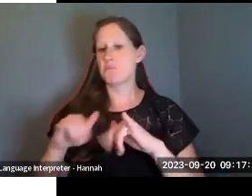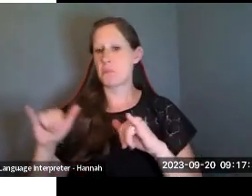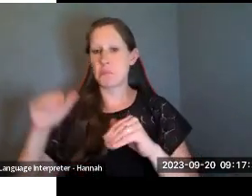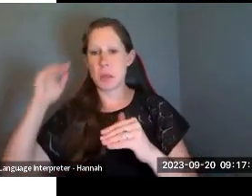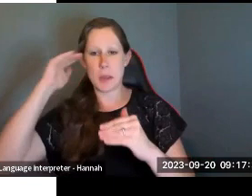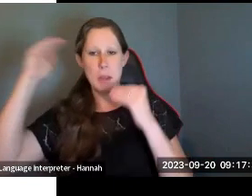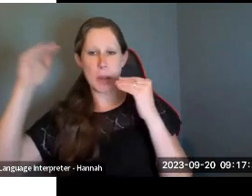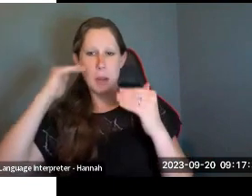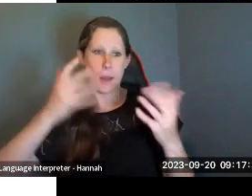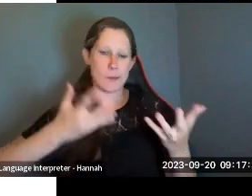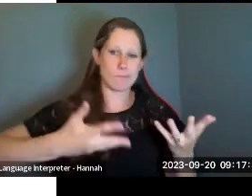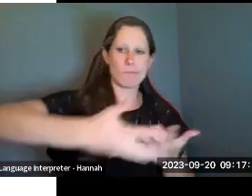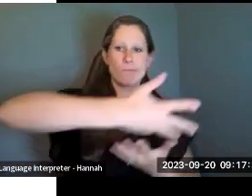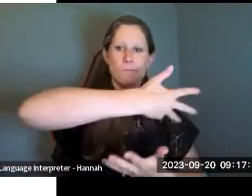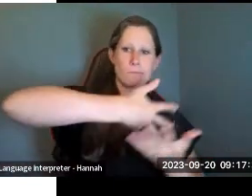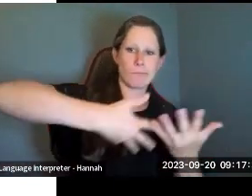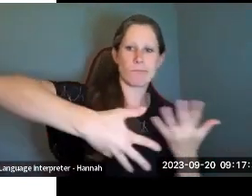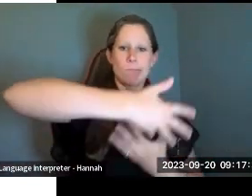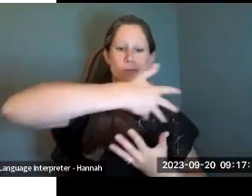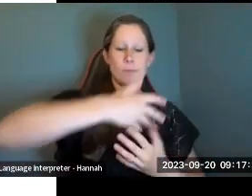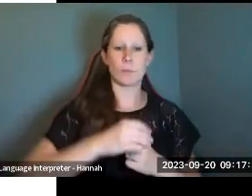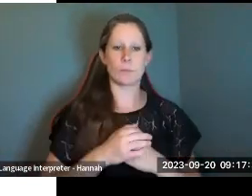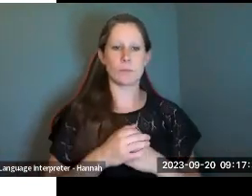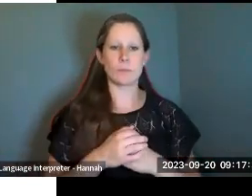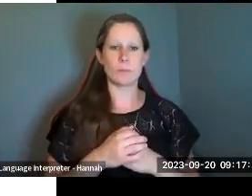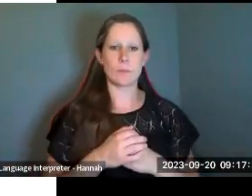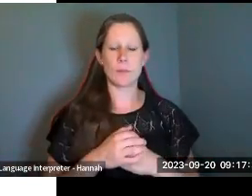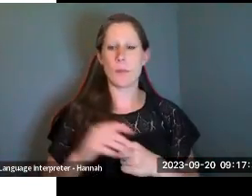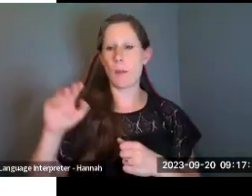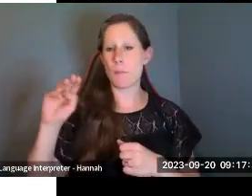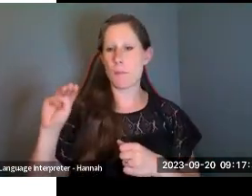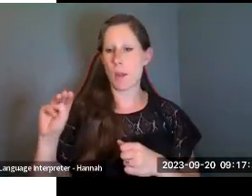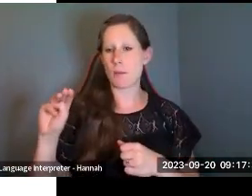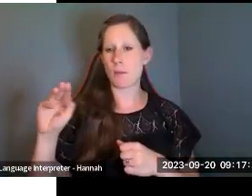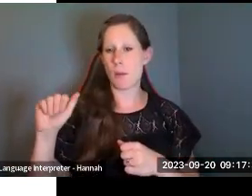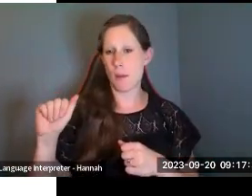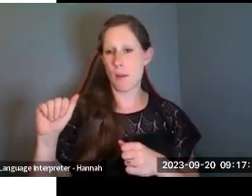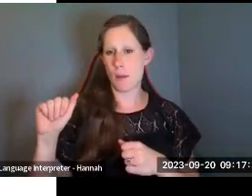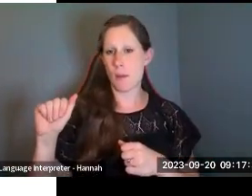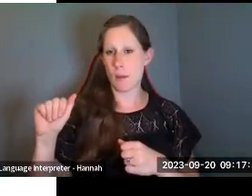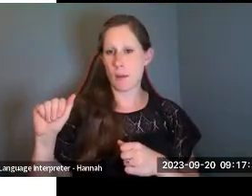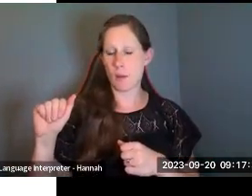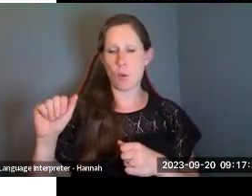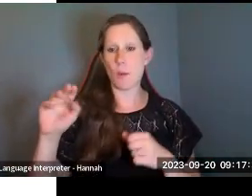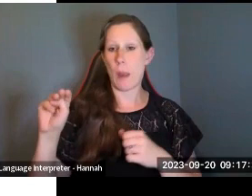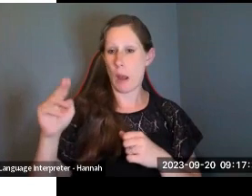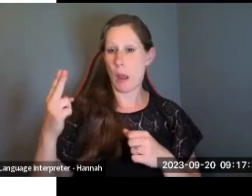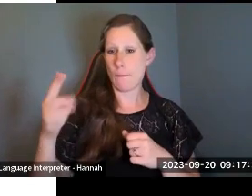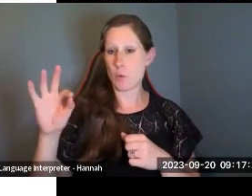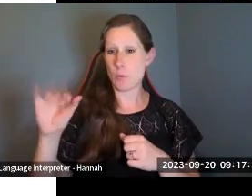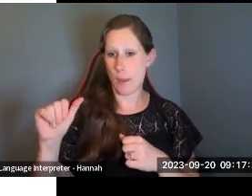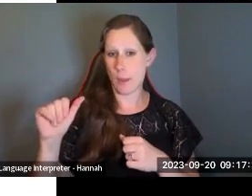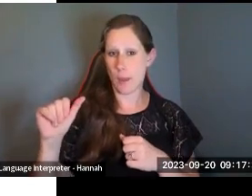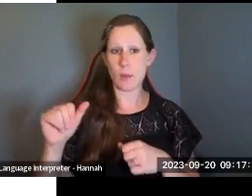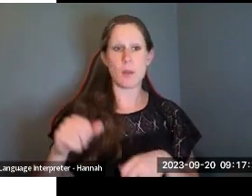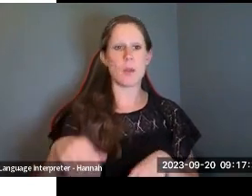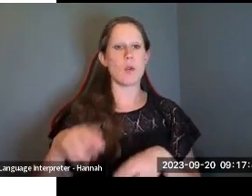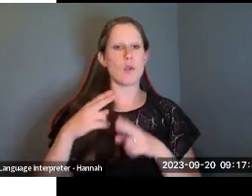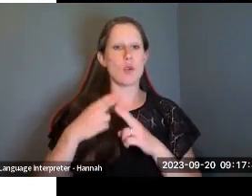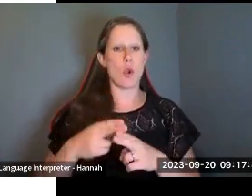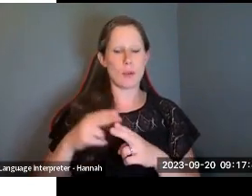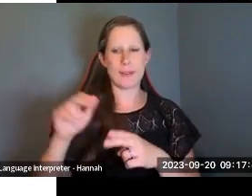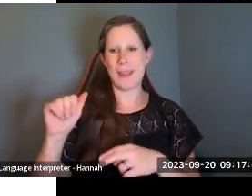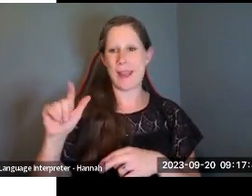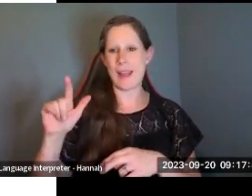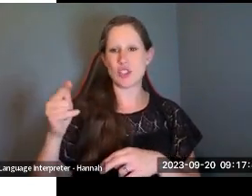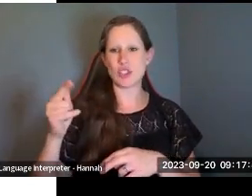So the Mental Health First Aid Action Plan is called ALGE. Our roots of the program